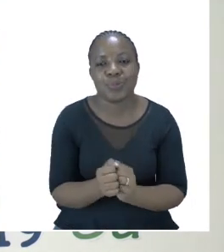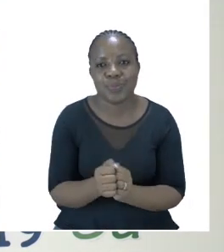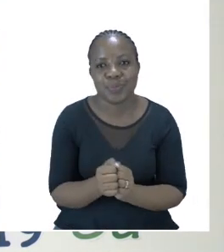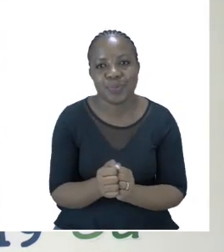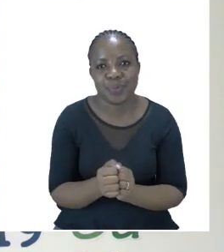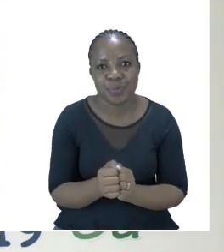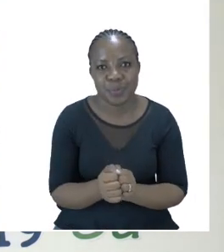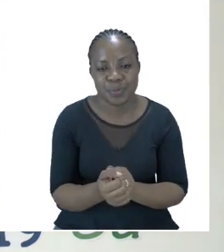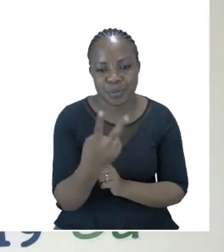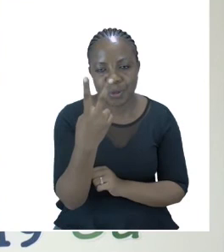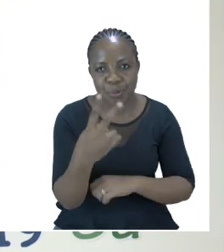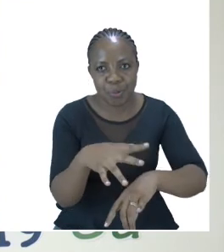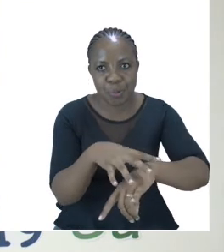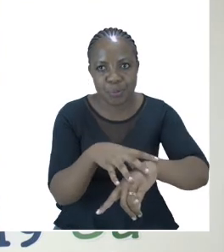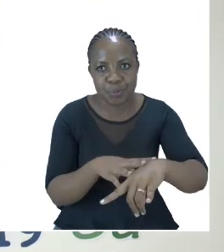like zebras. 2